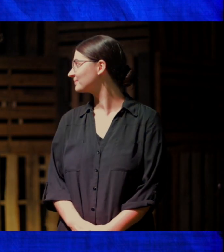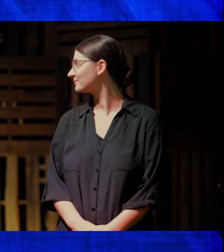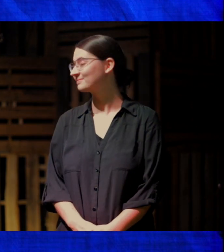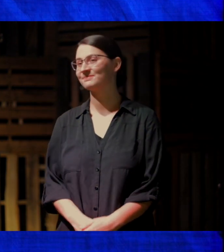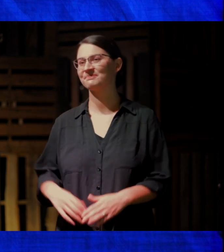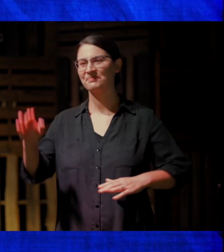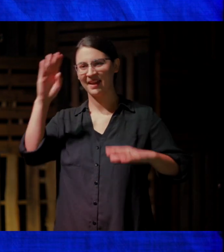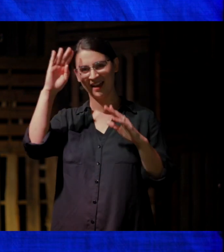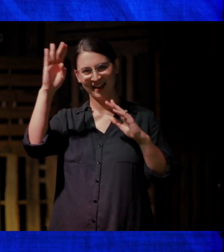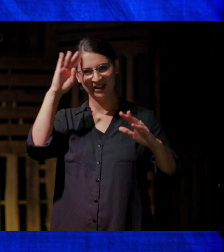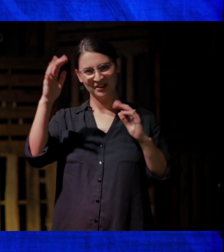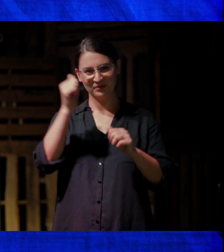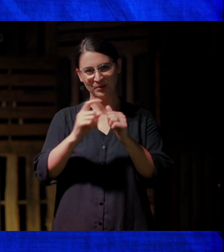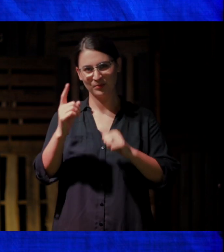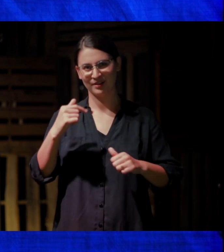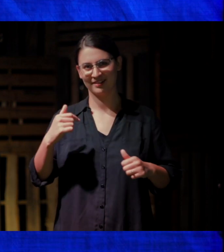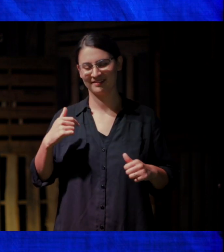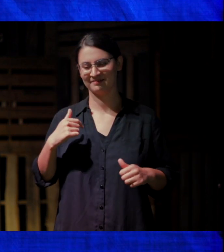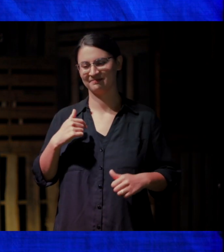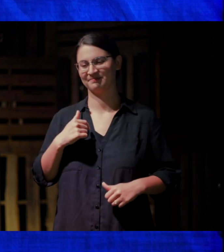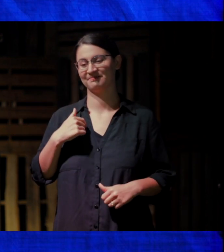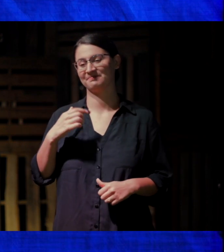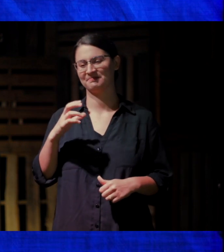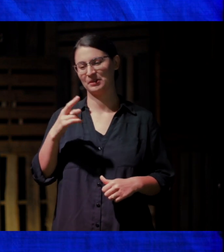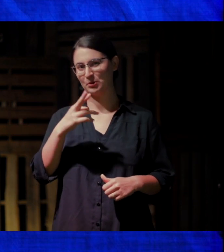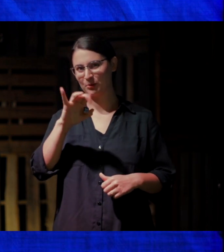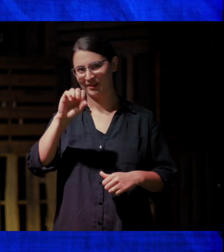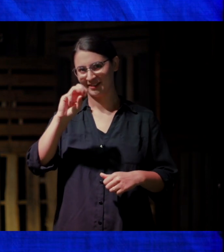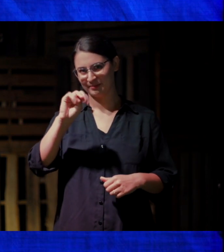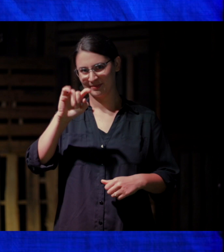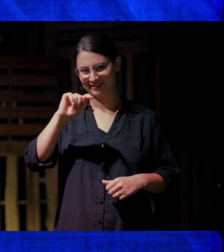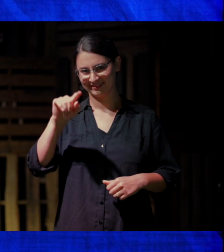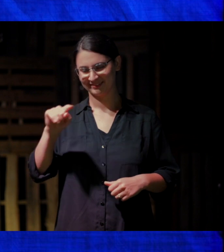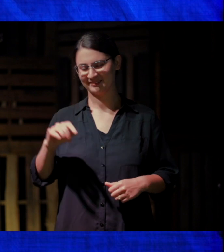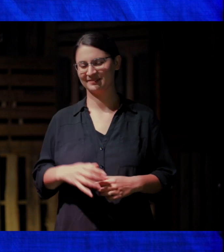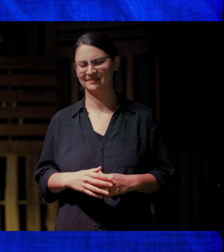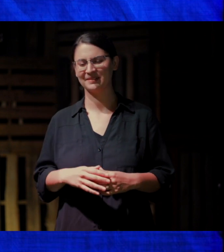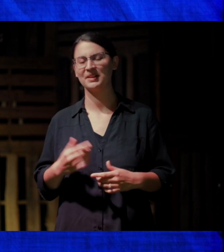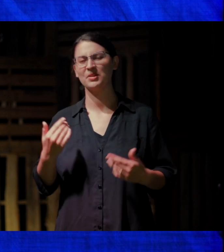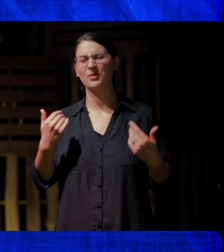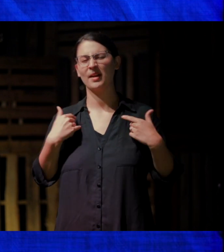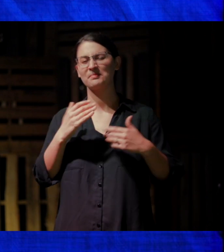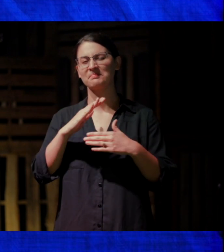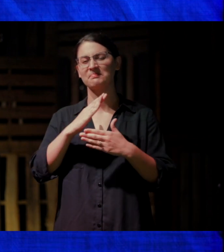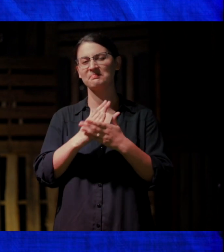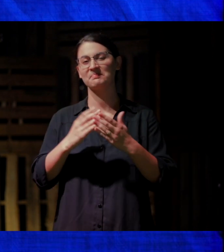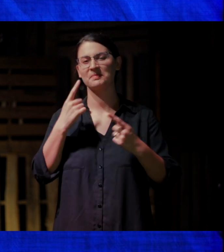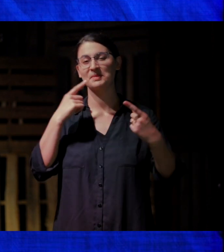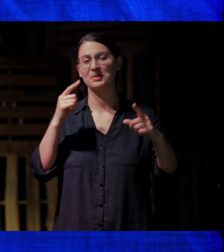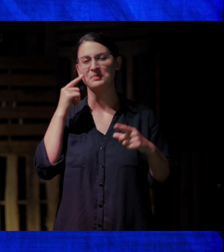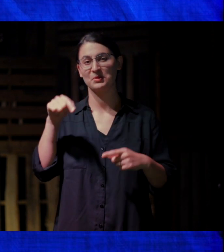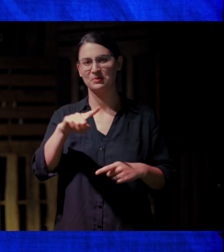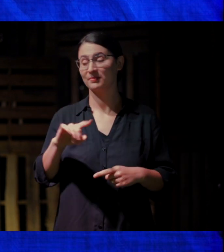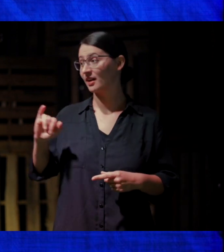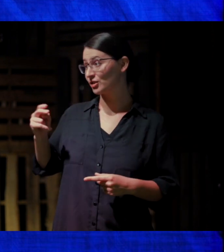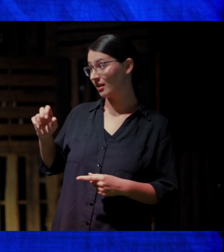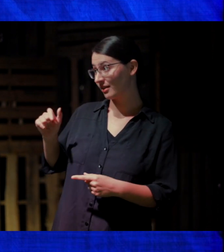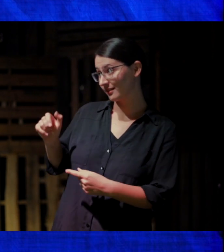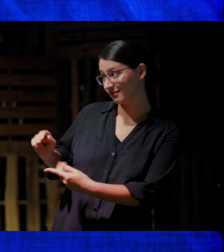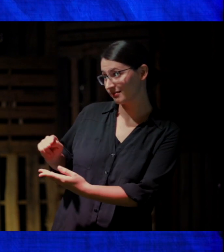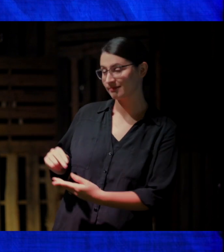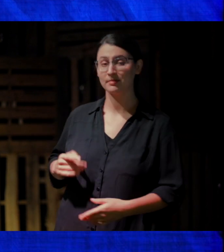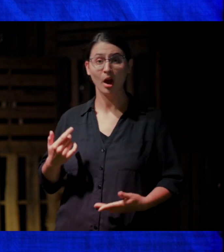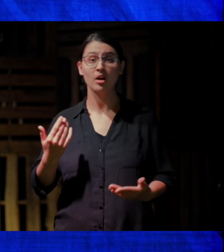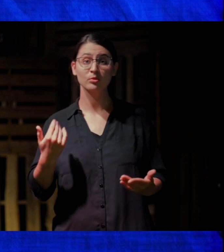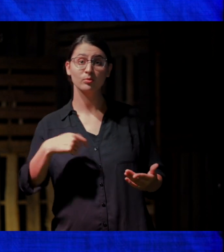Hello, everyone. I'm Chris Mintz. This is Jonathan Pugh. We're associate pastors here at Venture Church, and we've got a couple of great announcements for you. Jonathan? So we have life